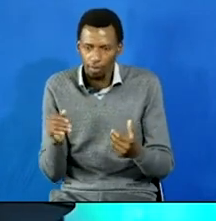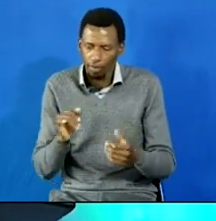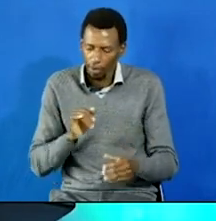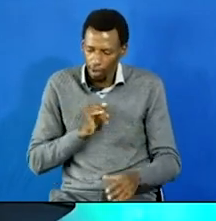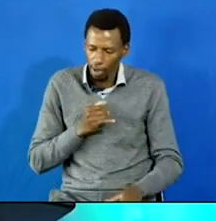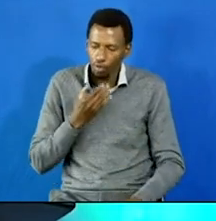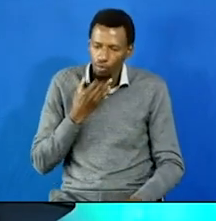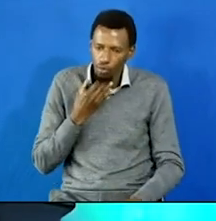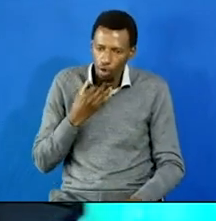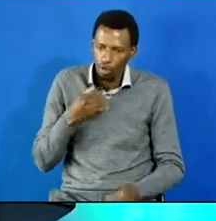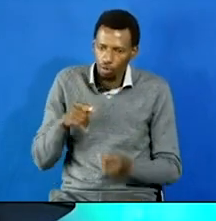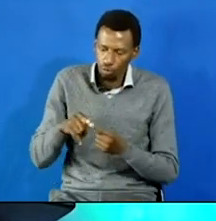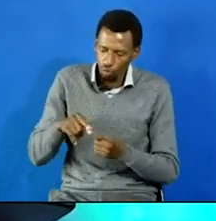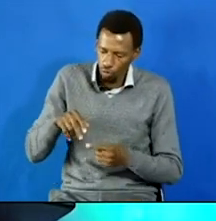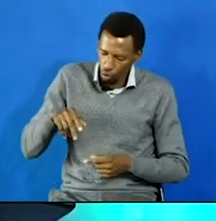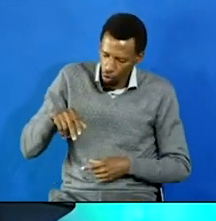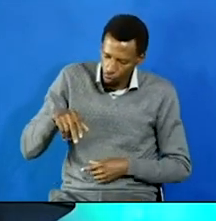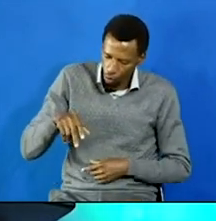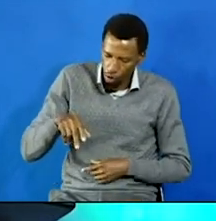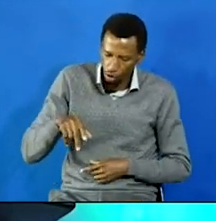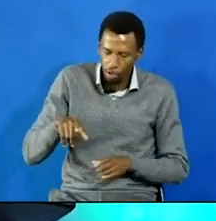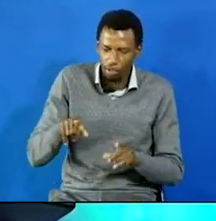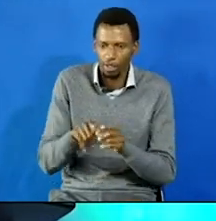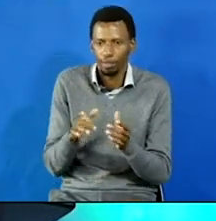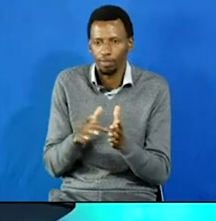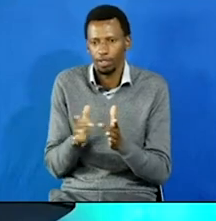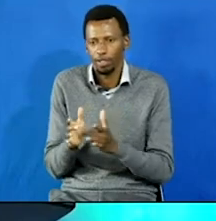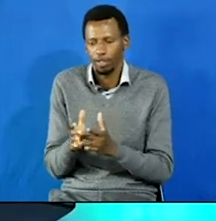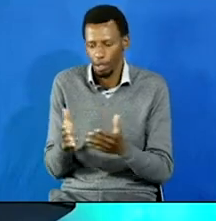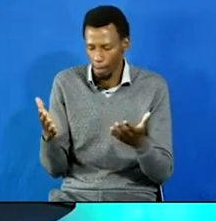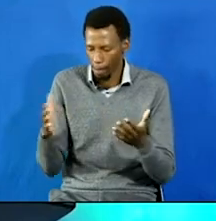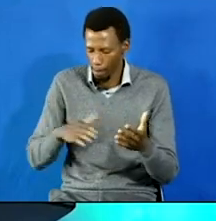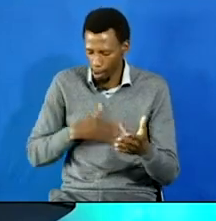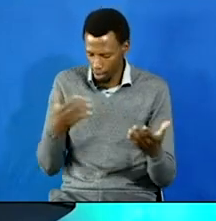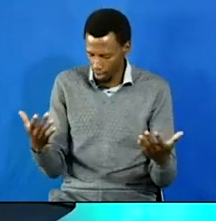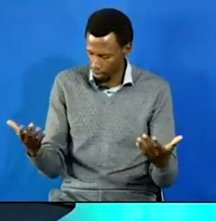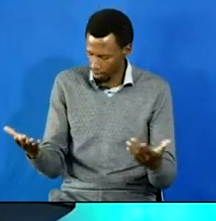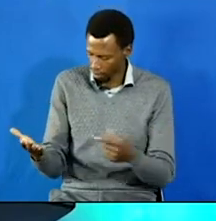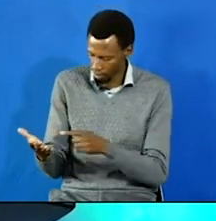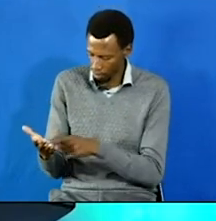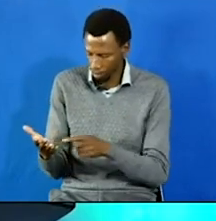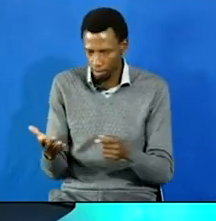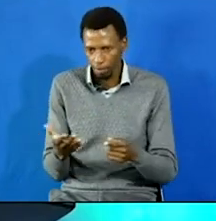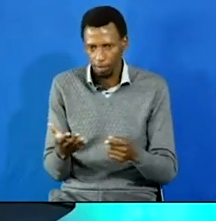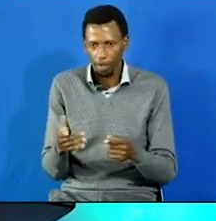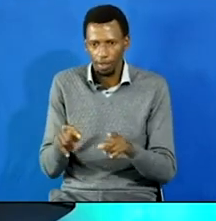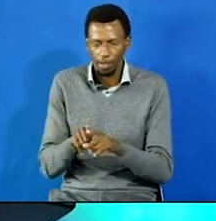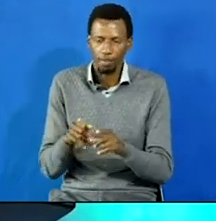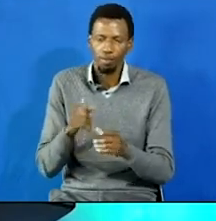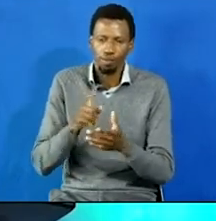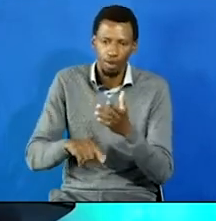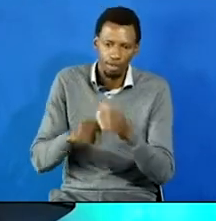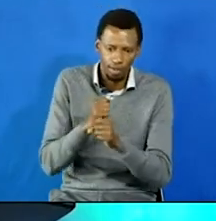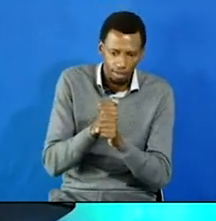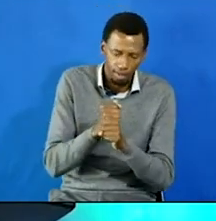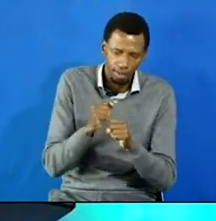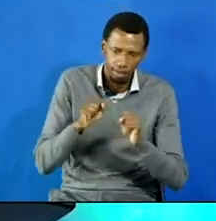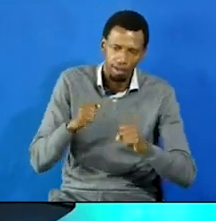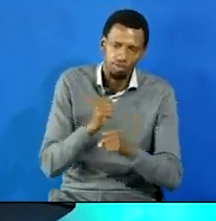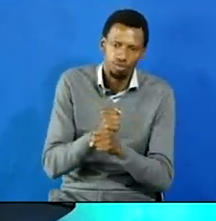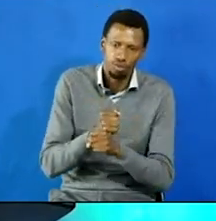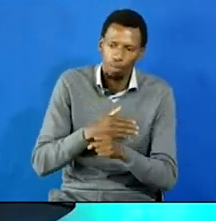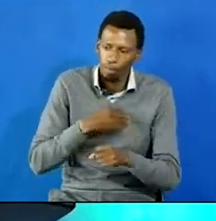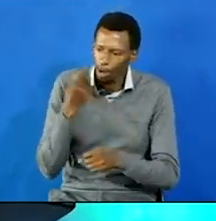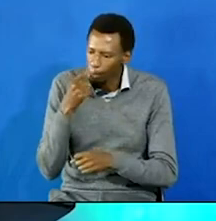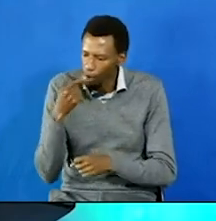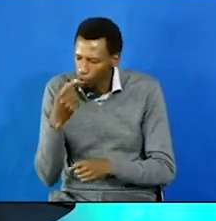walk like Jesus. Like my hands, let them do what Jesus would have done. My mouth, let it do what Jesus would have done.